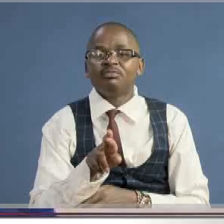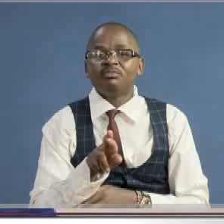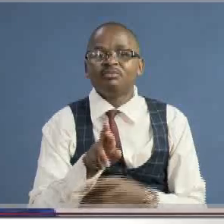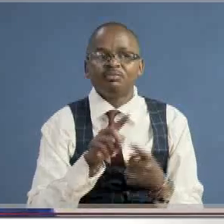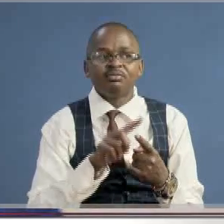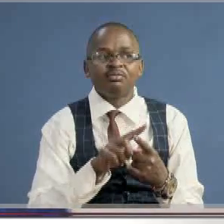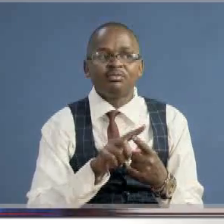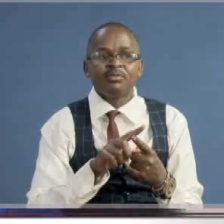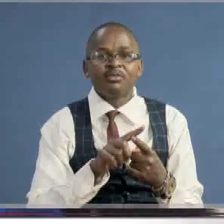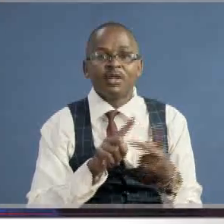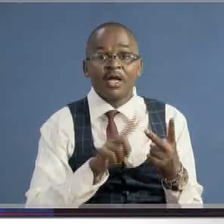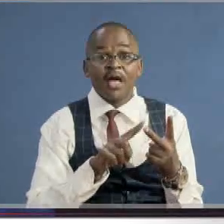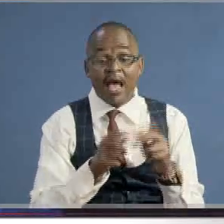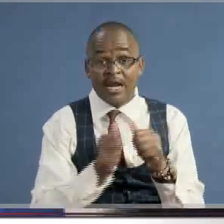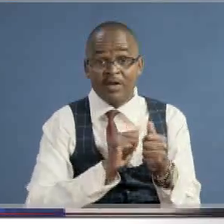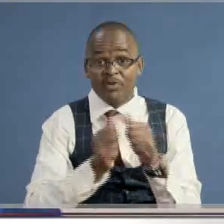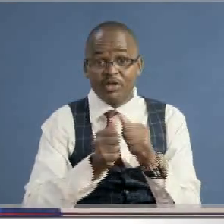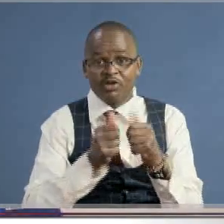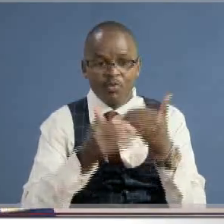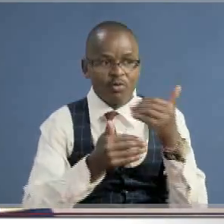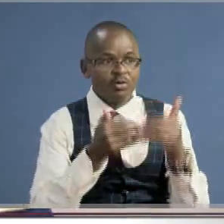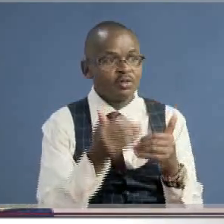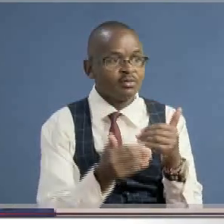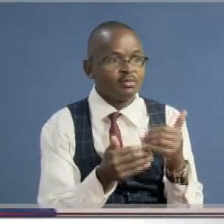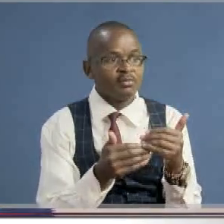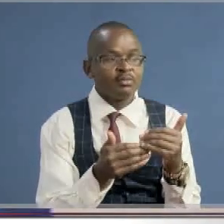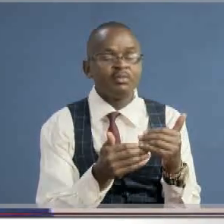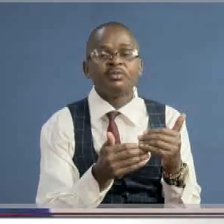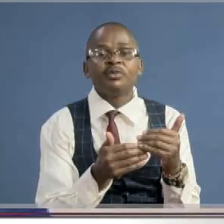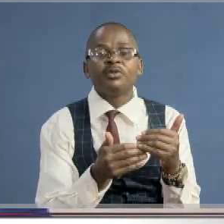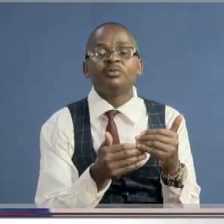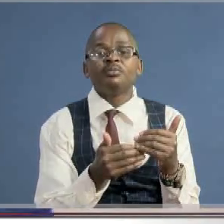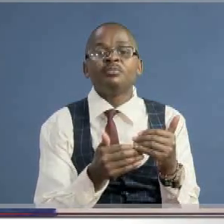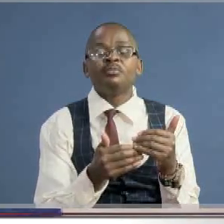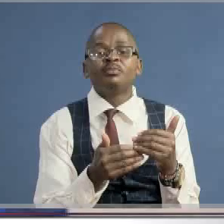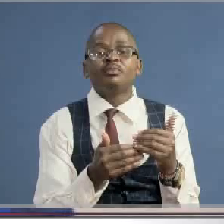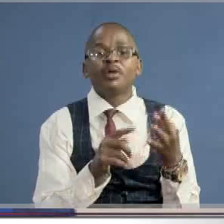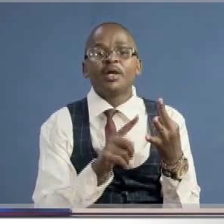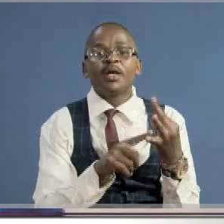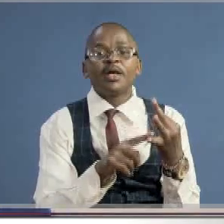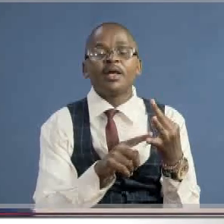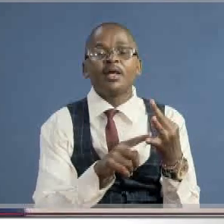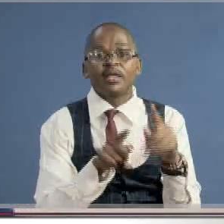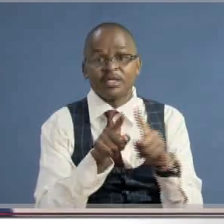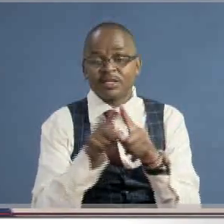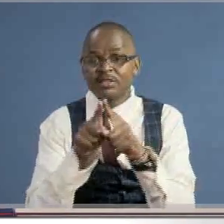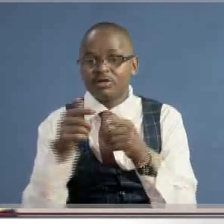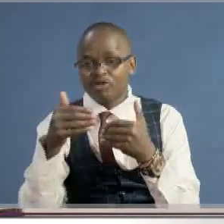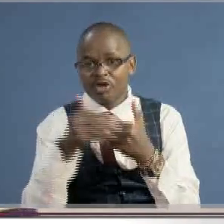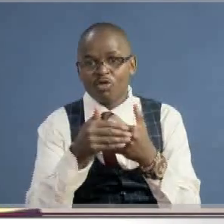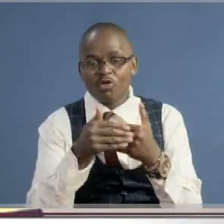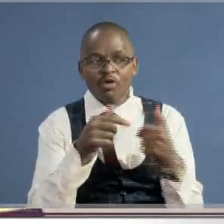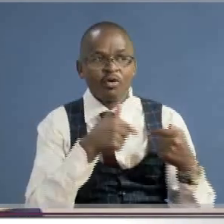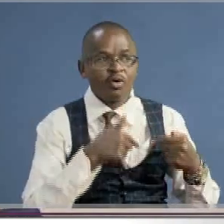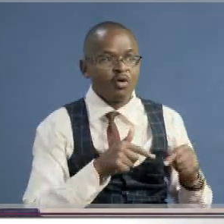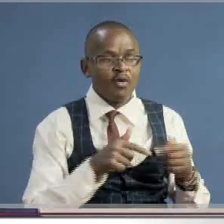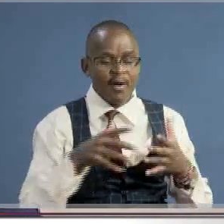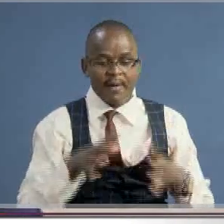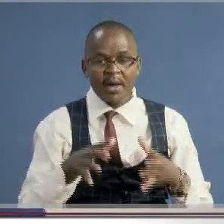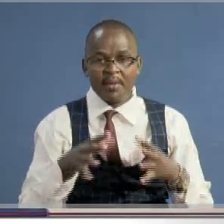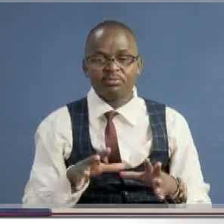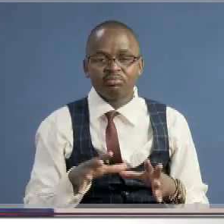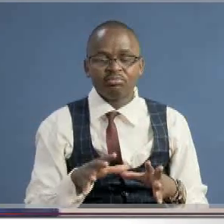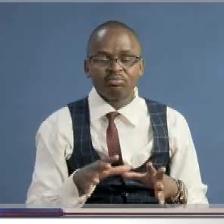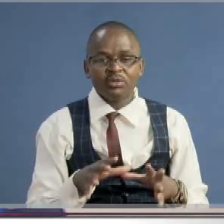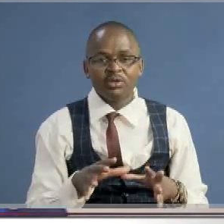on our administrative procedures and what is even closer to the hearts of our people